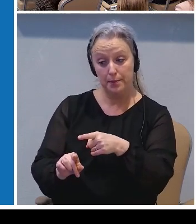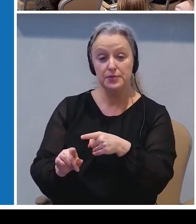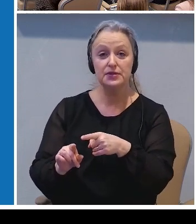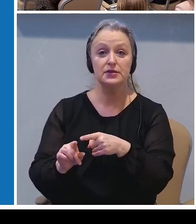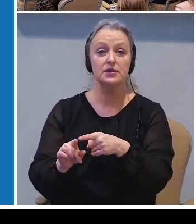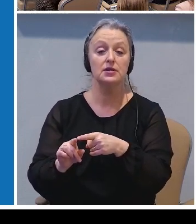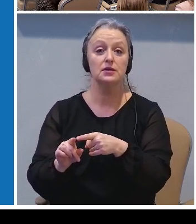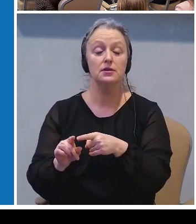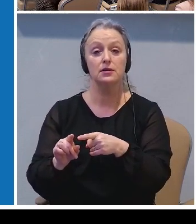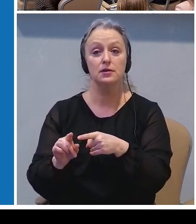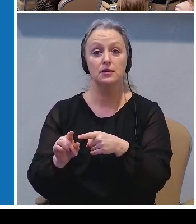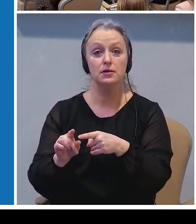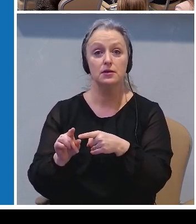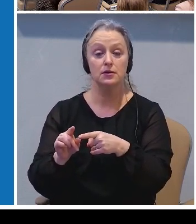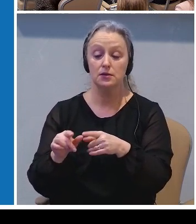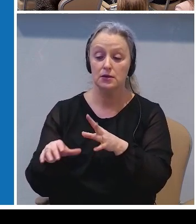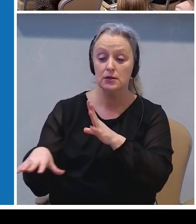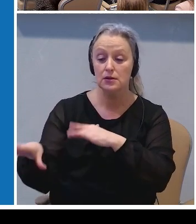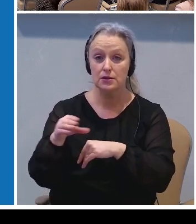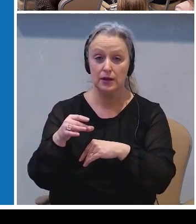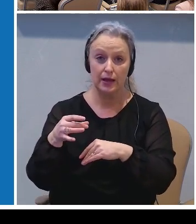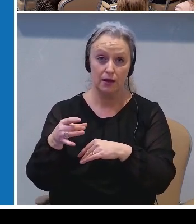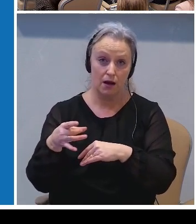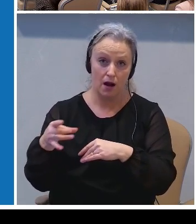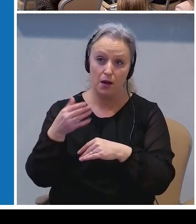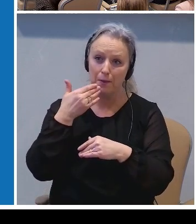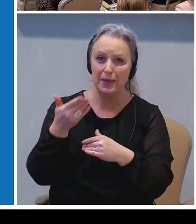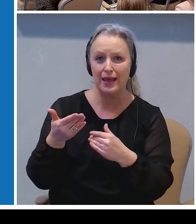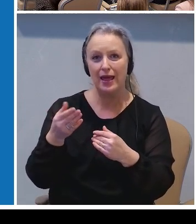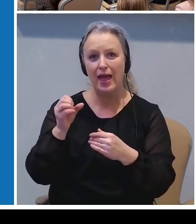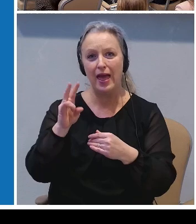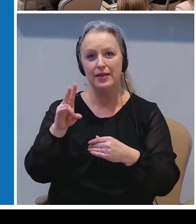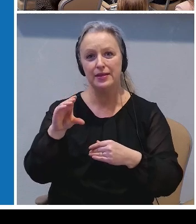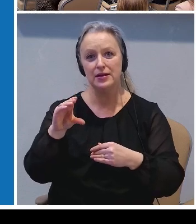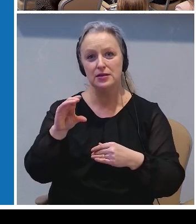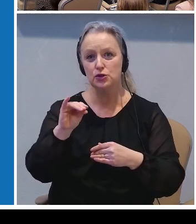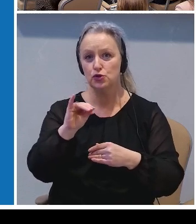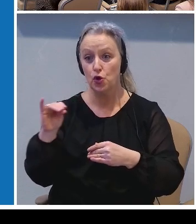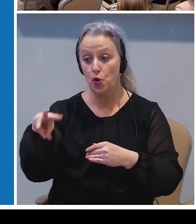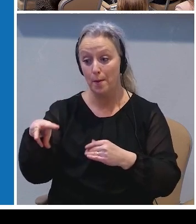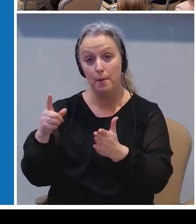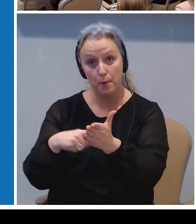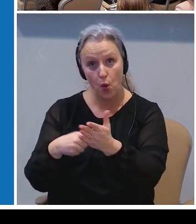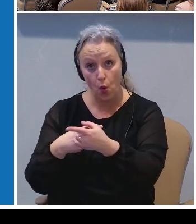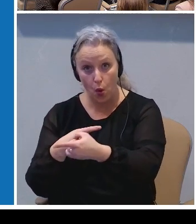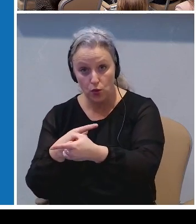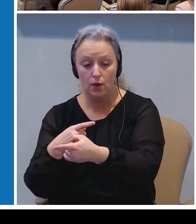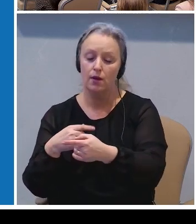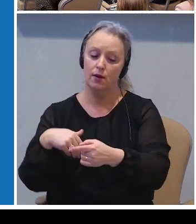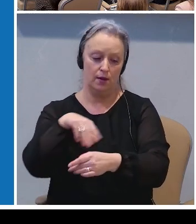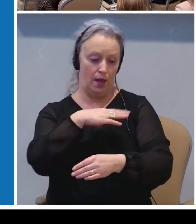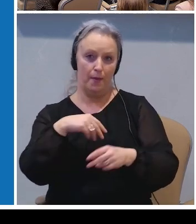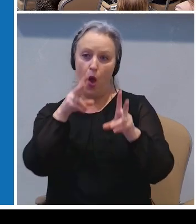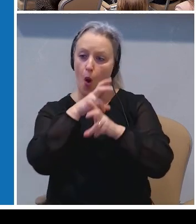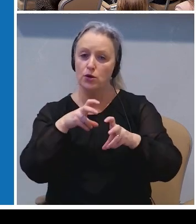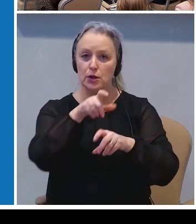get rid of my bone marrow, on I ilma find my mingi donor, vajaliku and I do a ensüümita. bone marrow transplant using Meie her stem otsime cells. So doonori you've sent